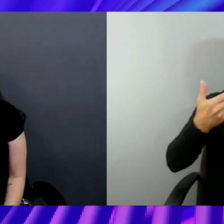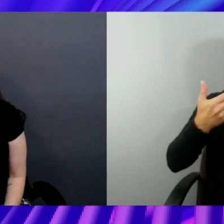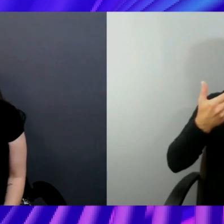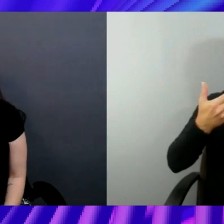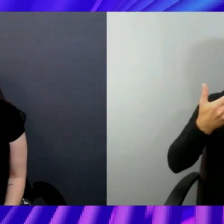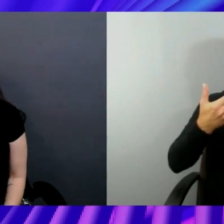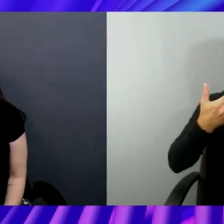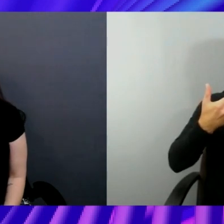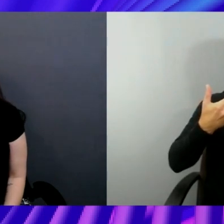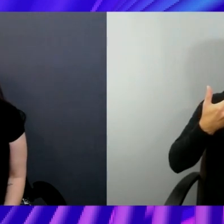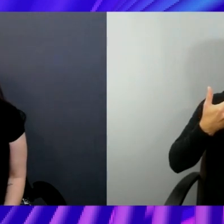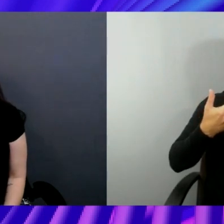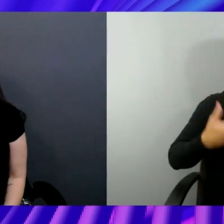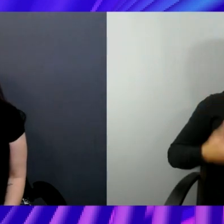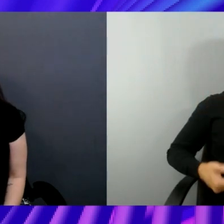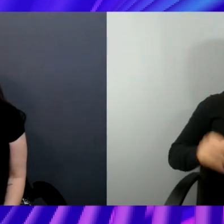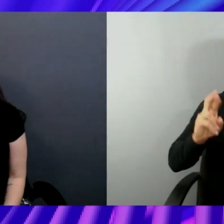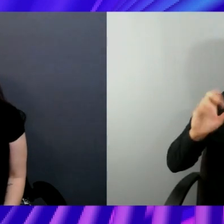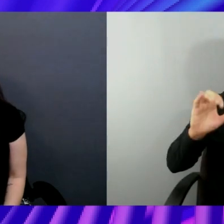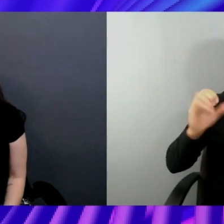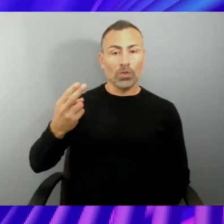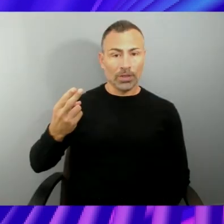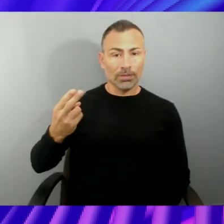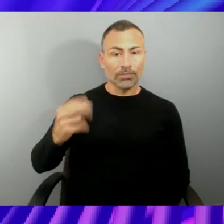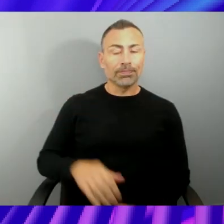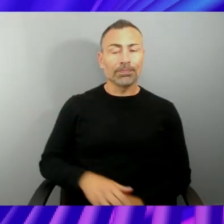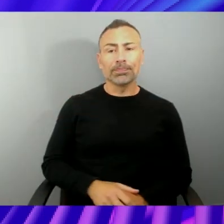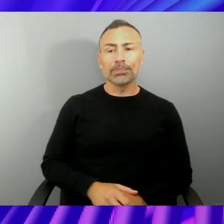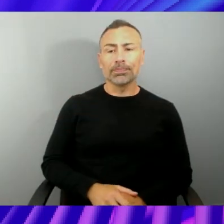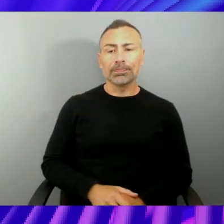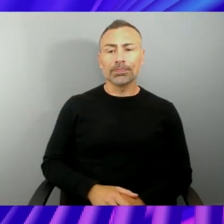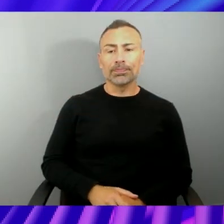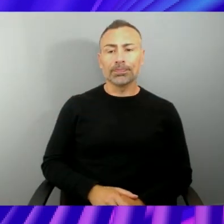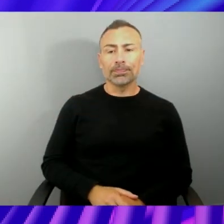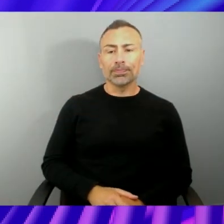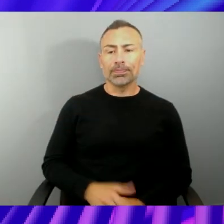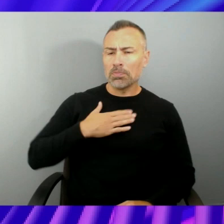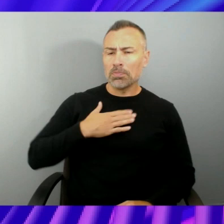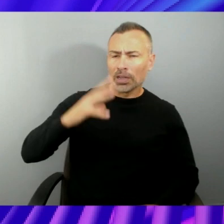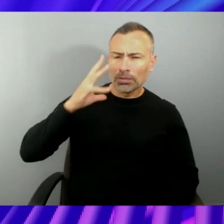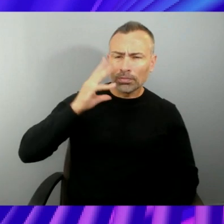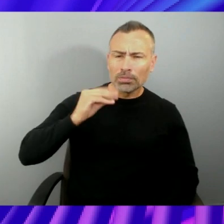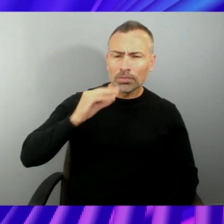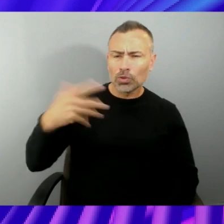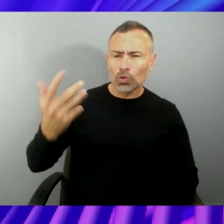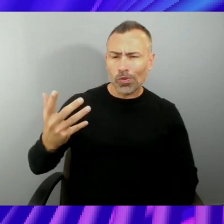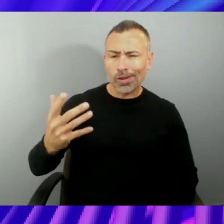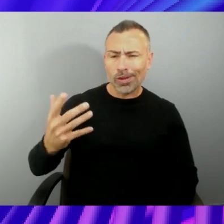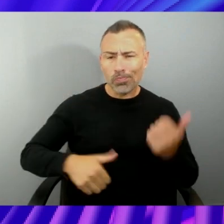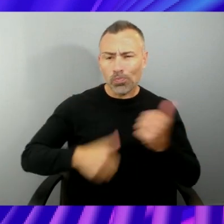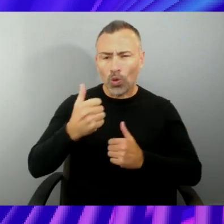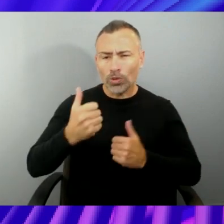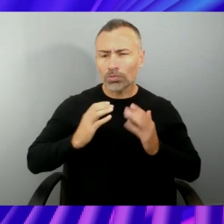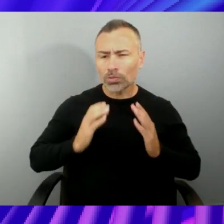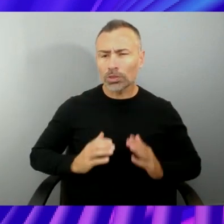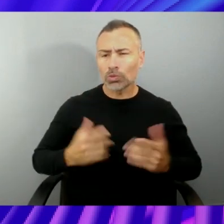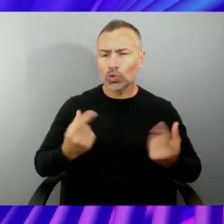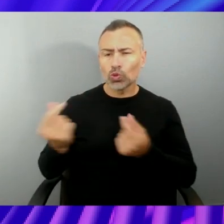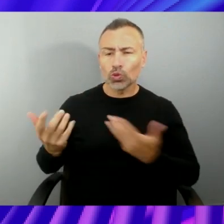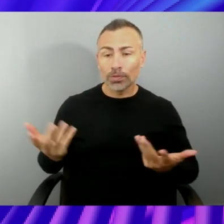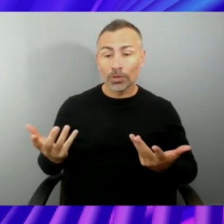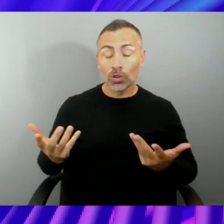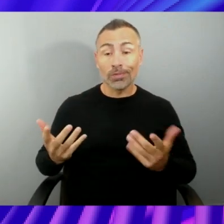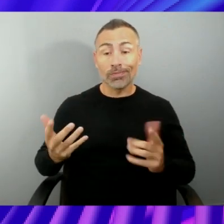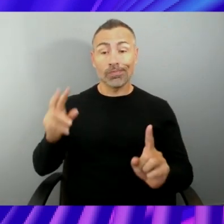to are doing more what I just usually call monitoring. So red light, green light, is the car on or